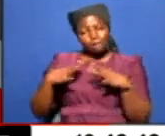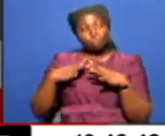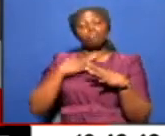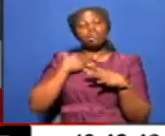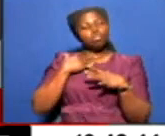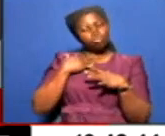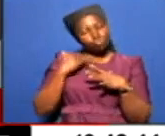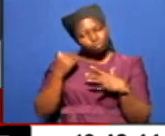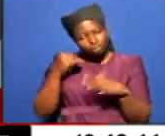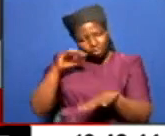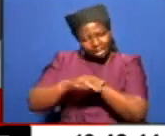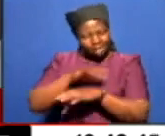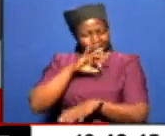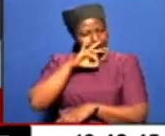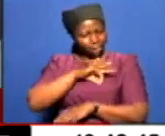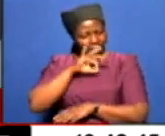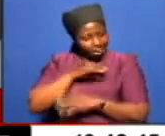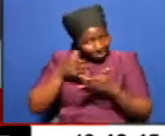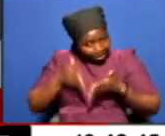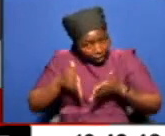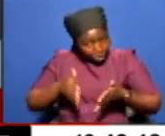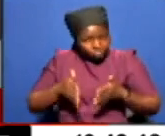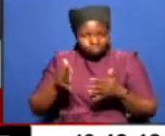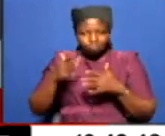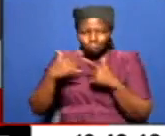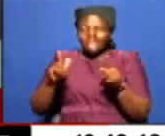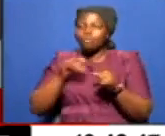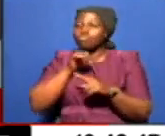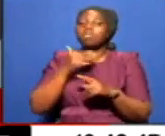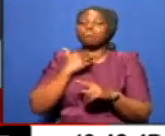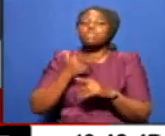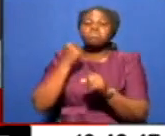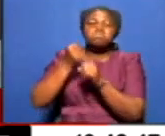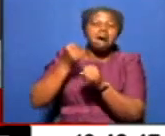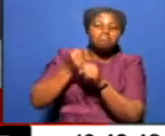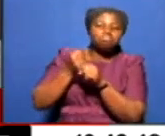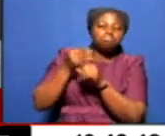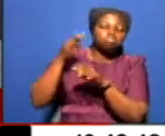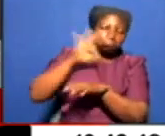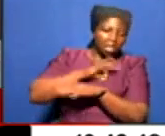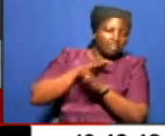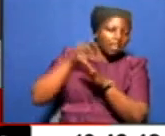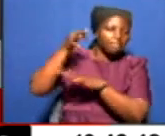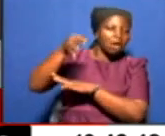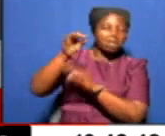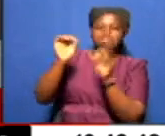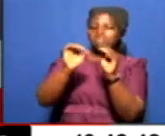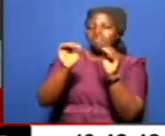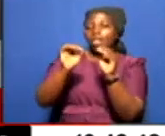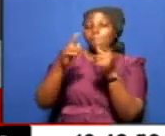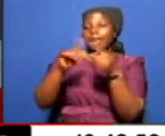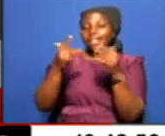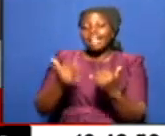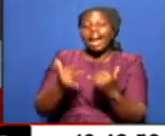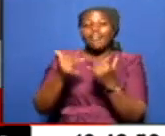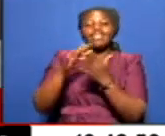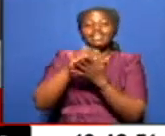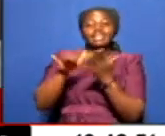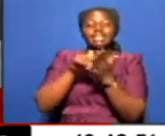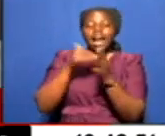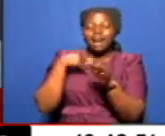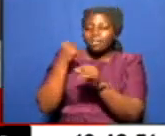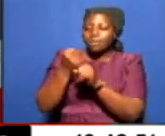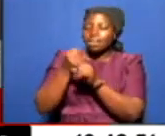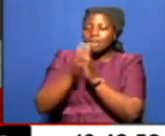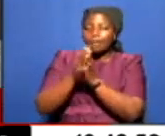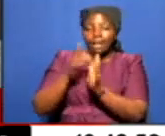towards the system to be able to benefit maybe at a later stage. But how the center has been able to work with us in this particular aspect is, of